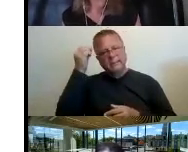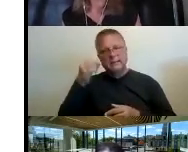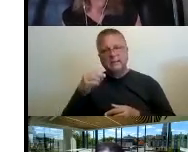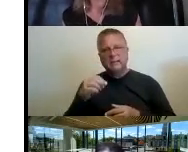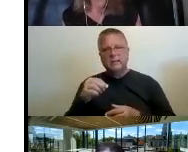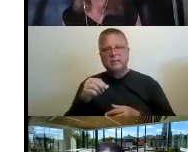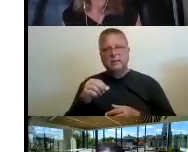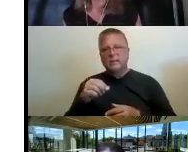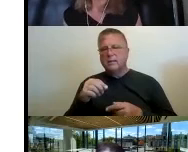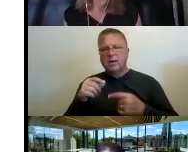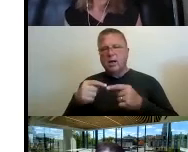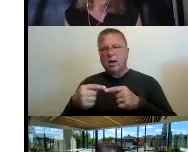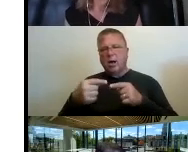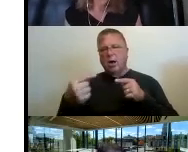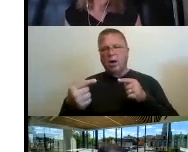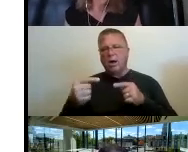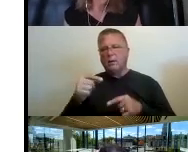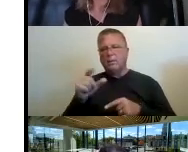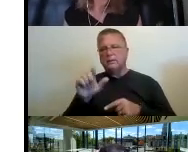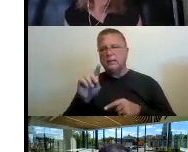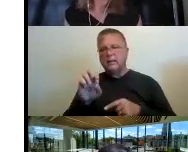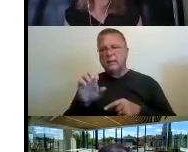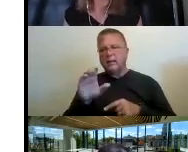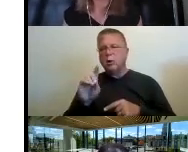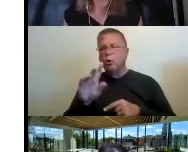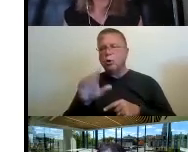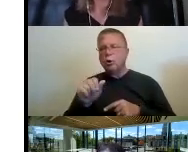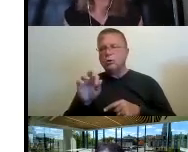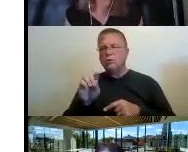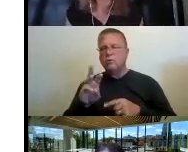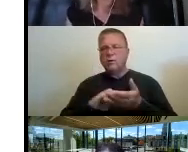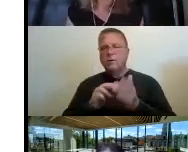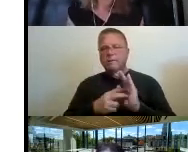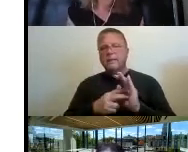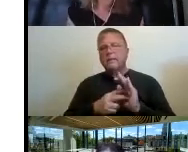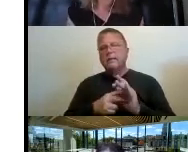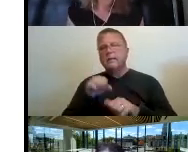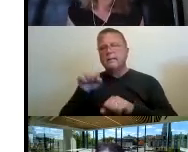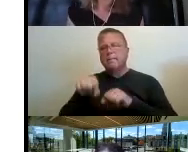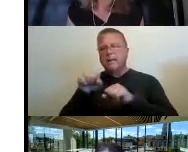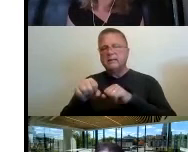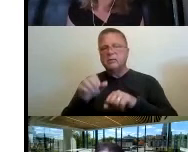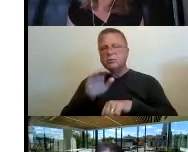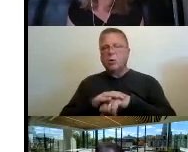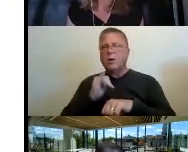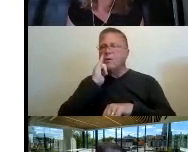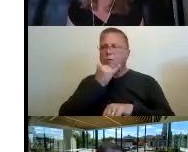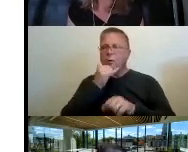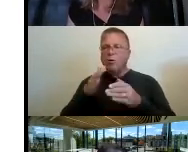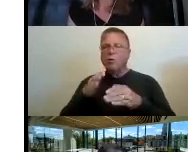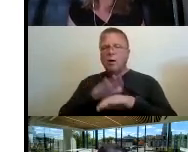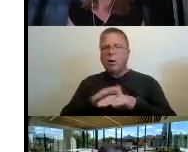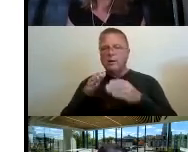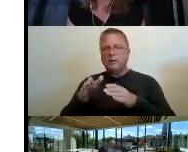contraflow lane, which means that bicyclists would be, you know, quote unquote, wrong way riding on these streets, at least in